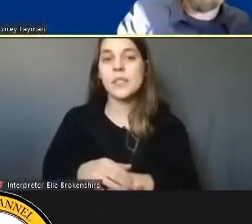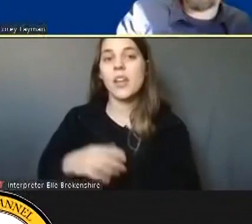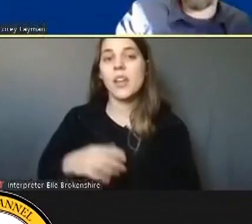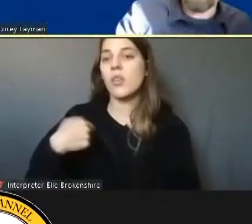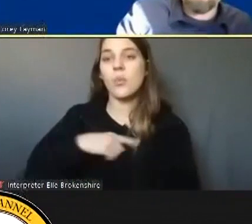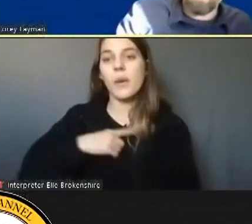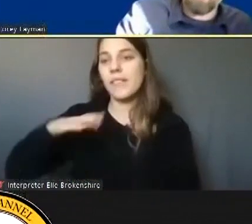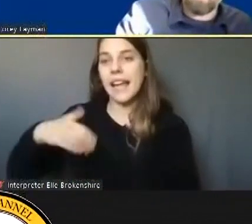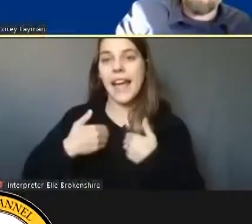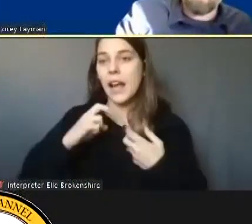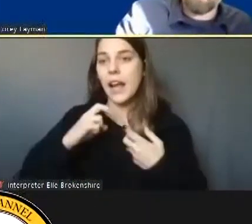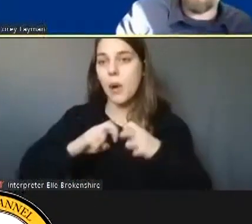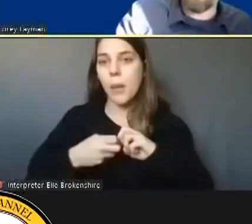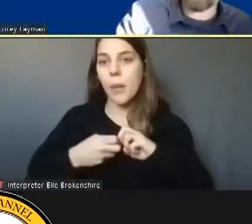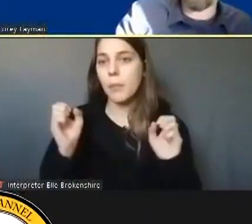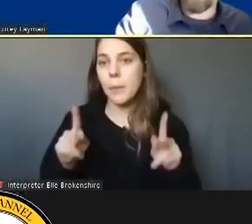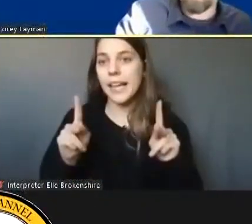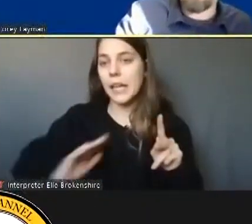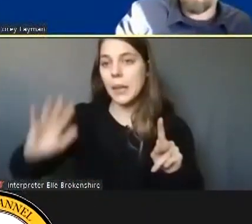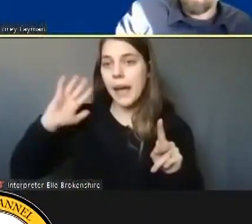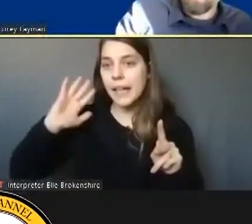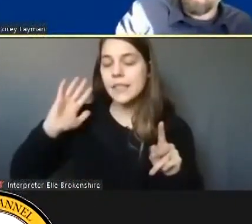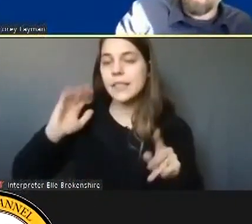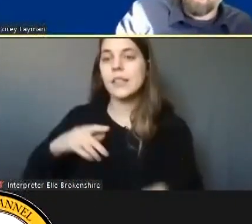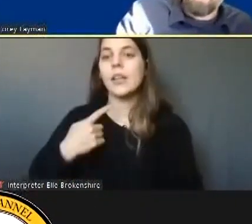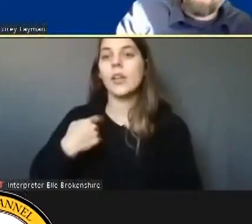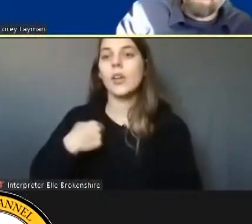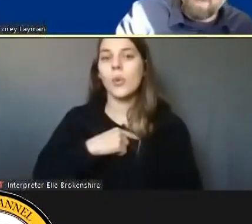have treated them basically as